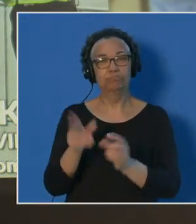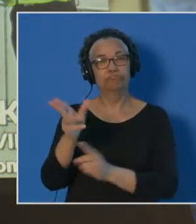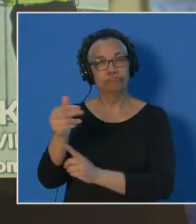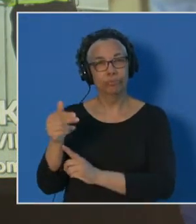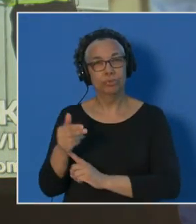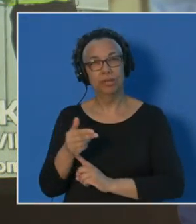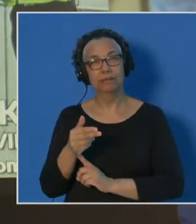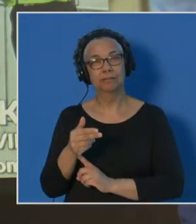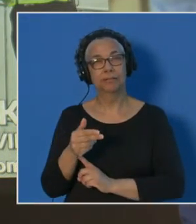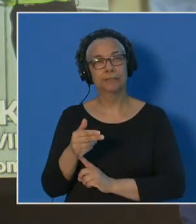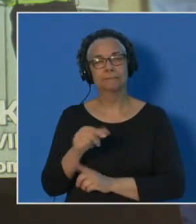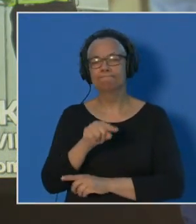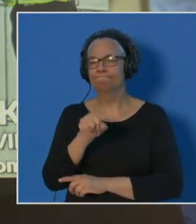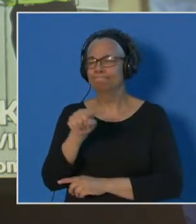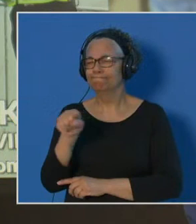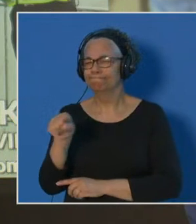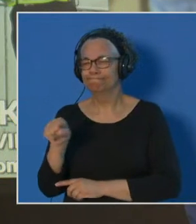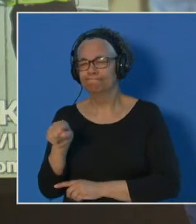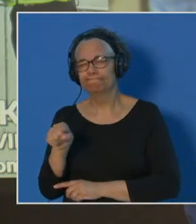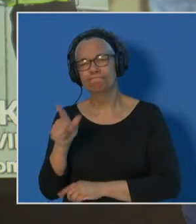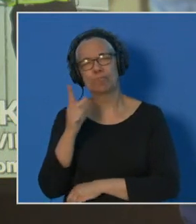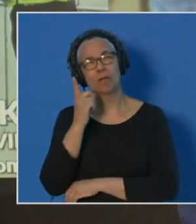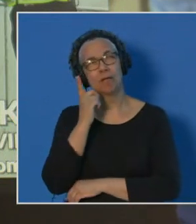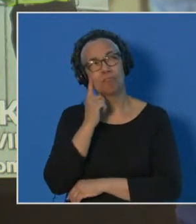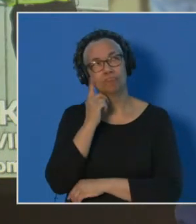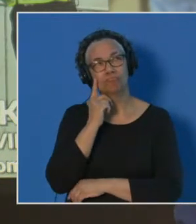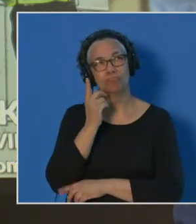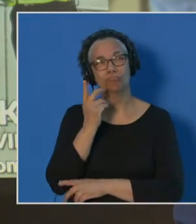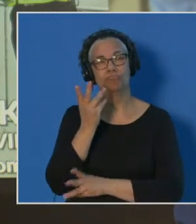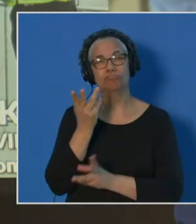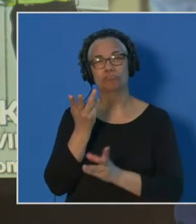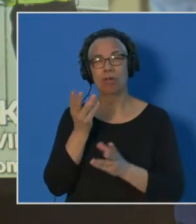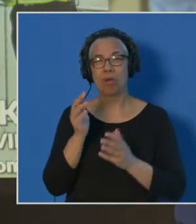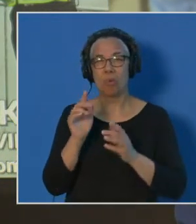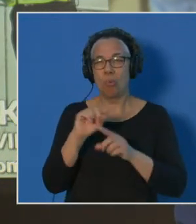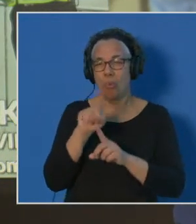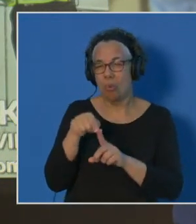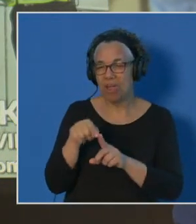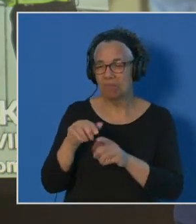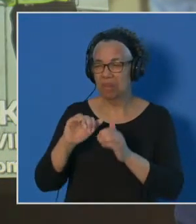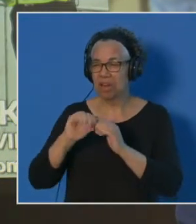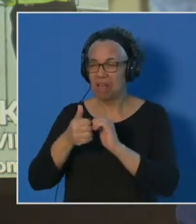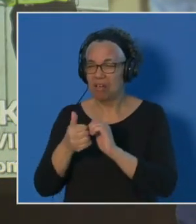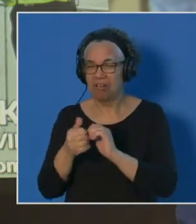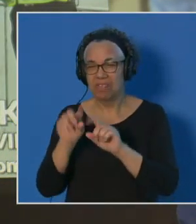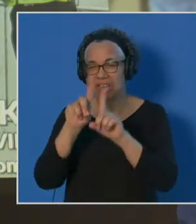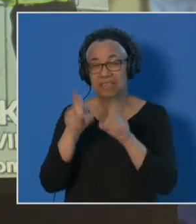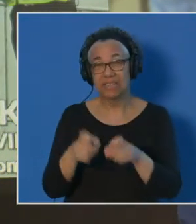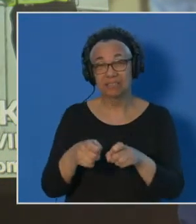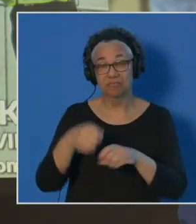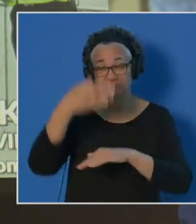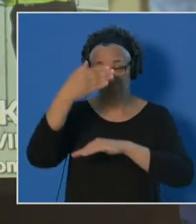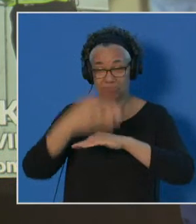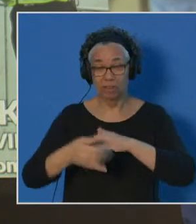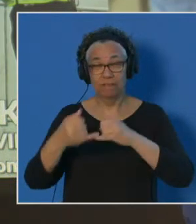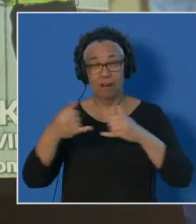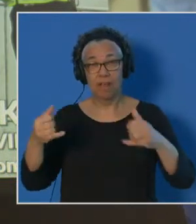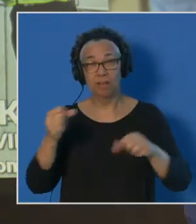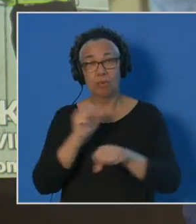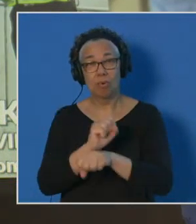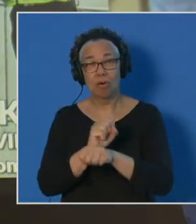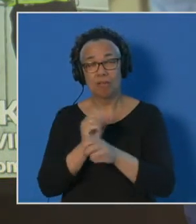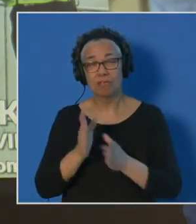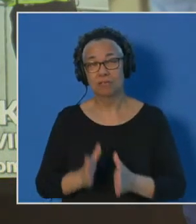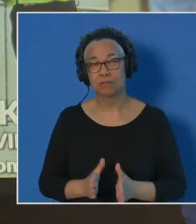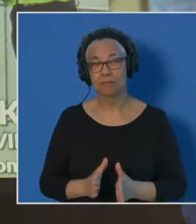are looking at when and how they can test most of their frontline employees. So that